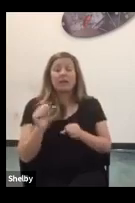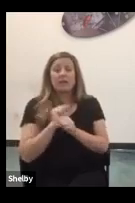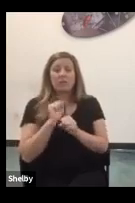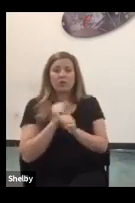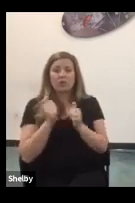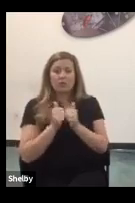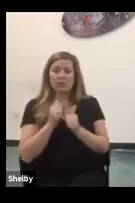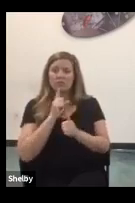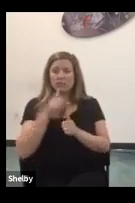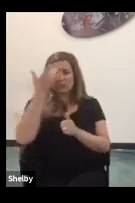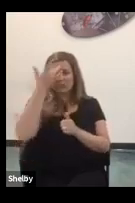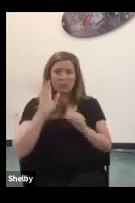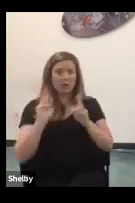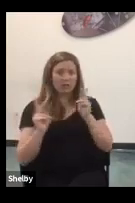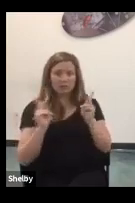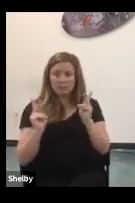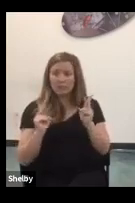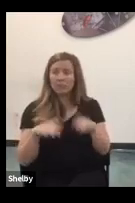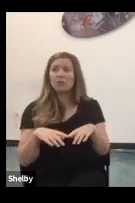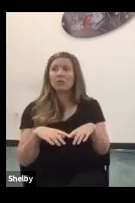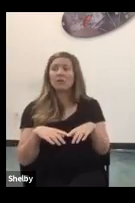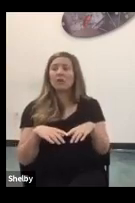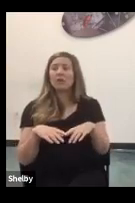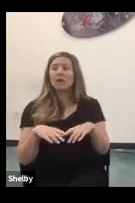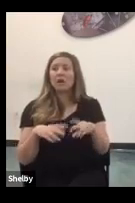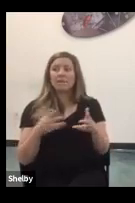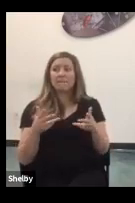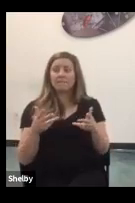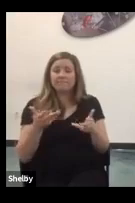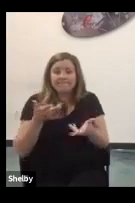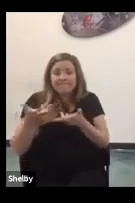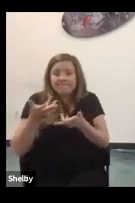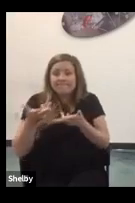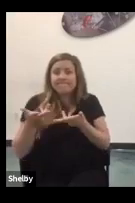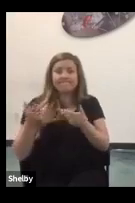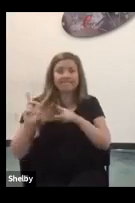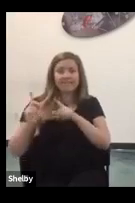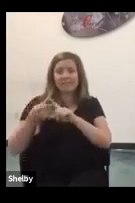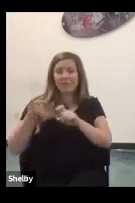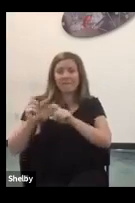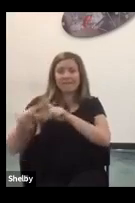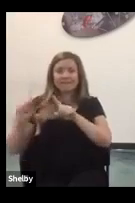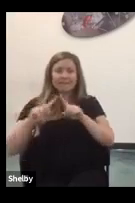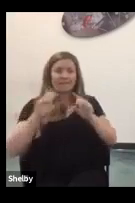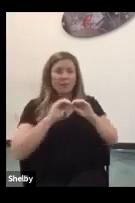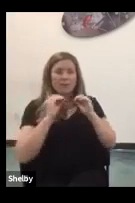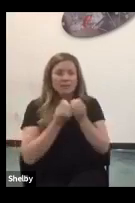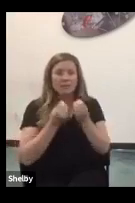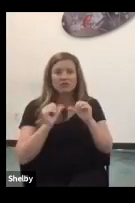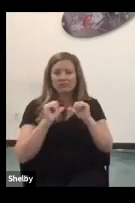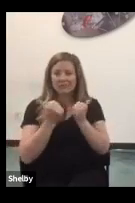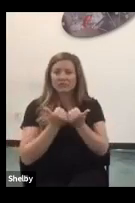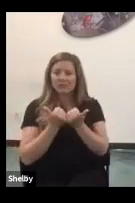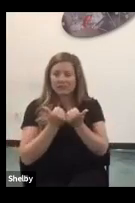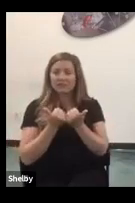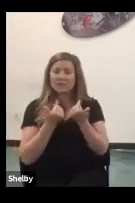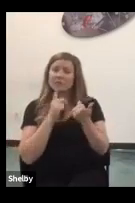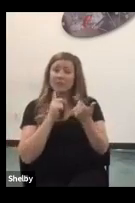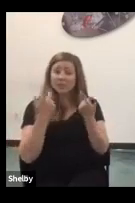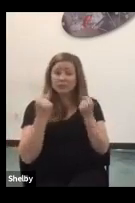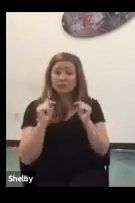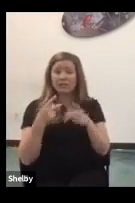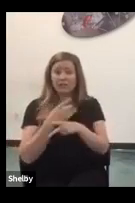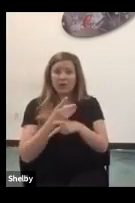really smart individuals in a variety of kind of organizations to figure out true